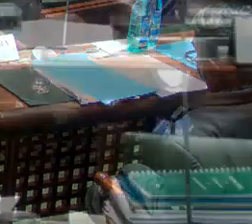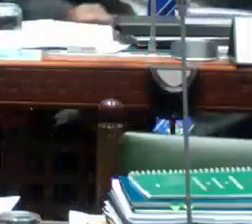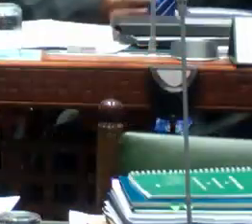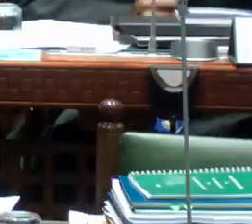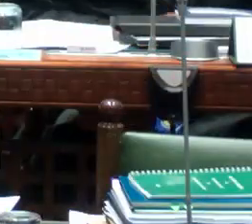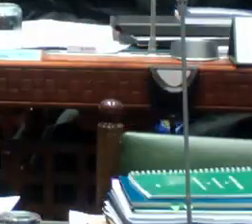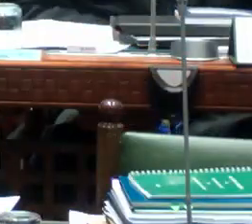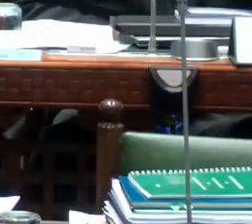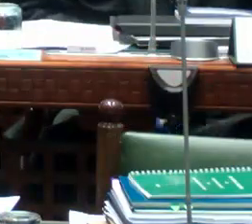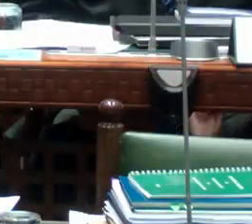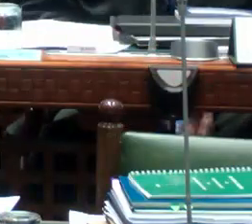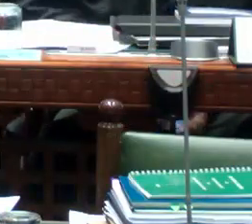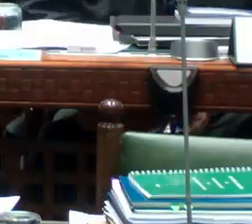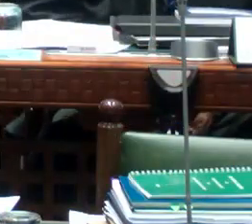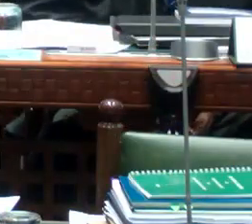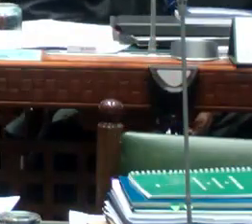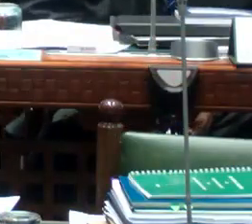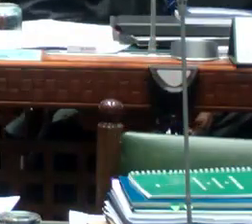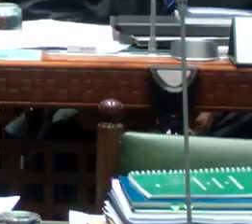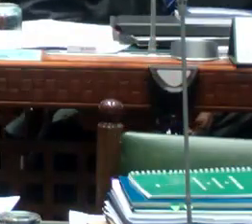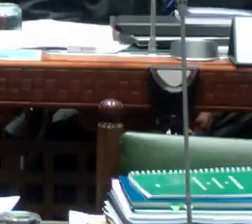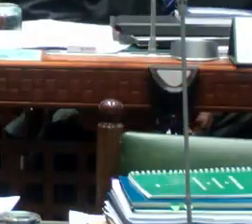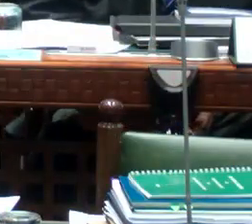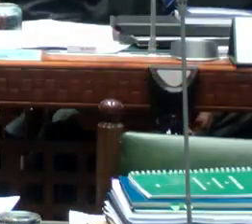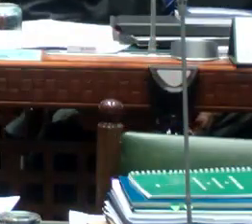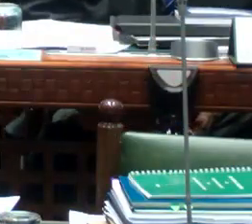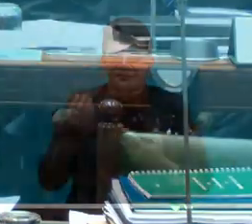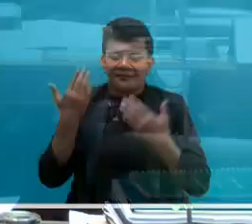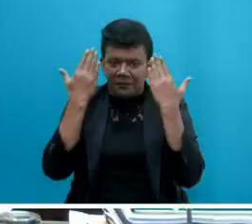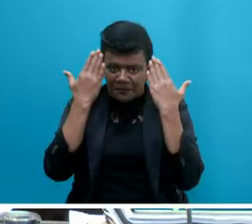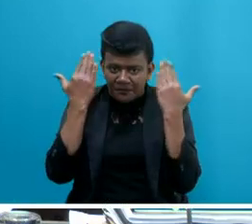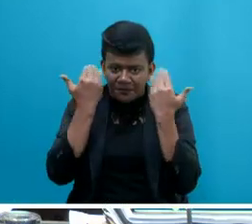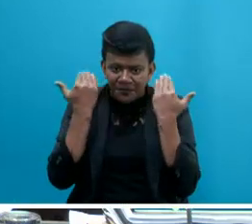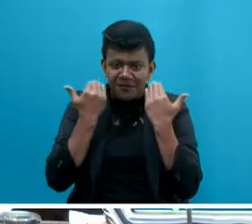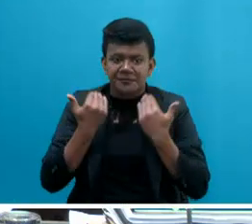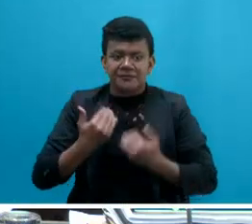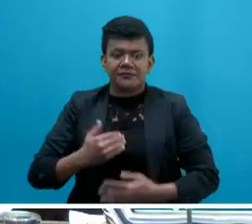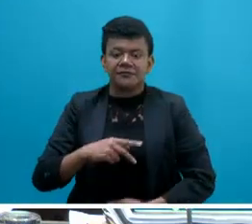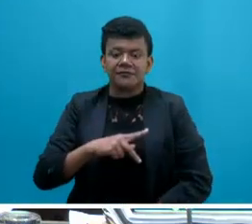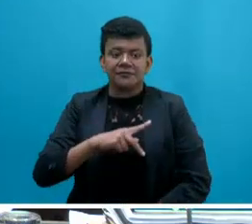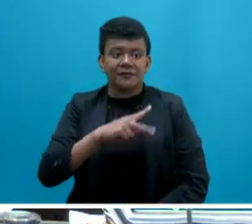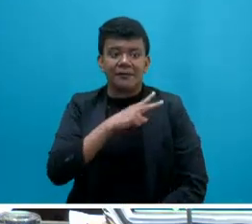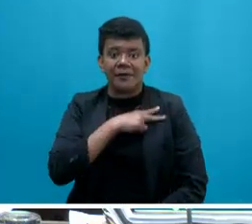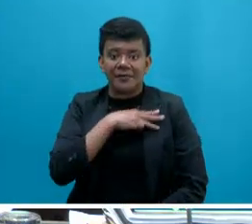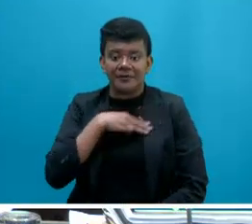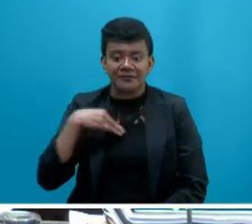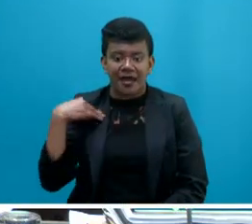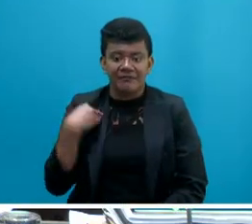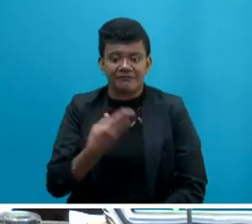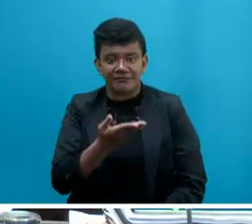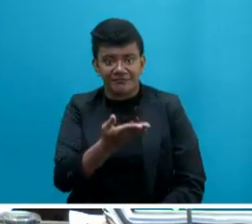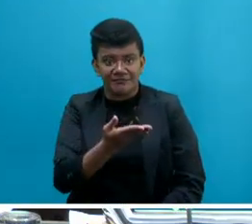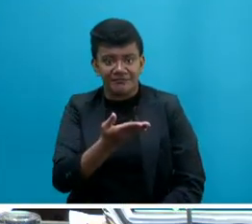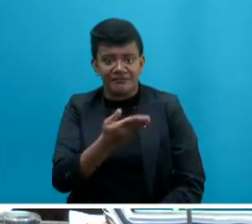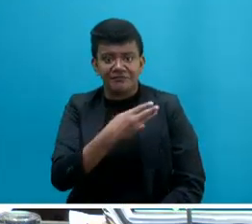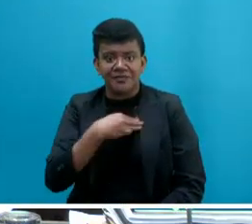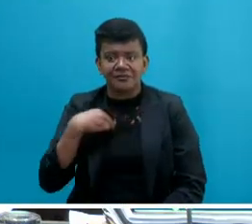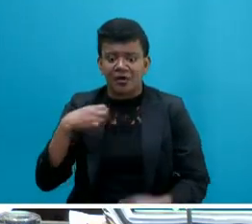The Honourable Speaker, Honourable Prime Minister, Honourable Cabinet Ministers and Assistant Ministers, Honourable Leader of the